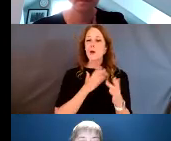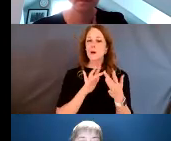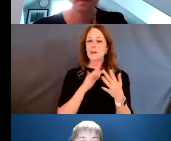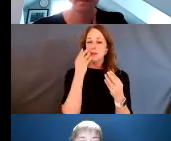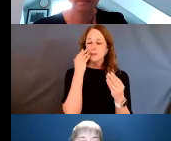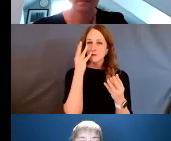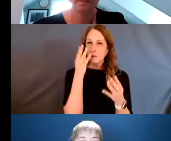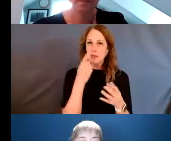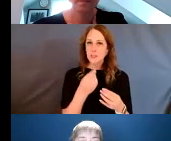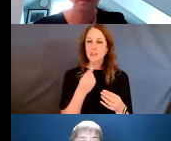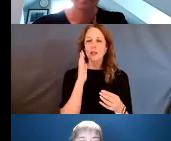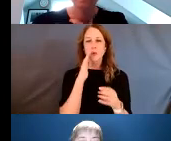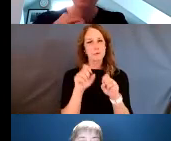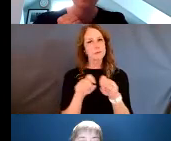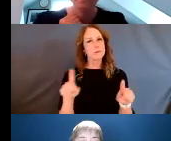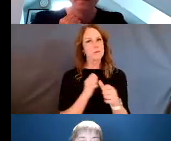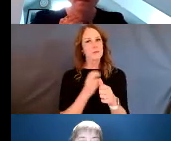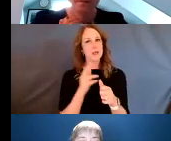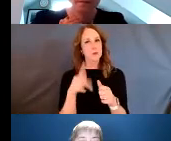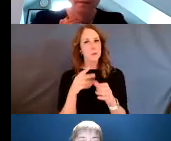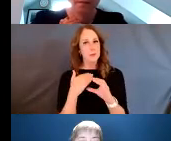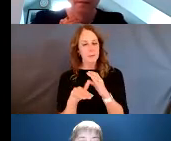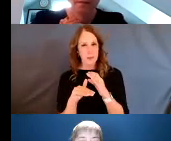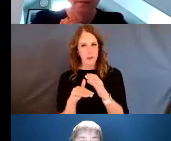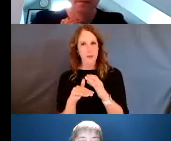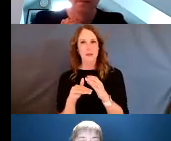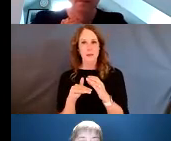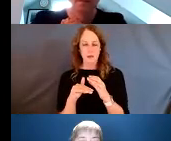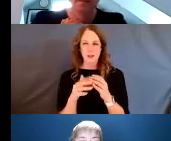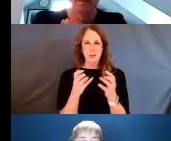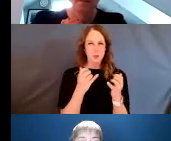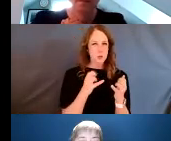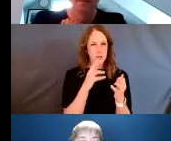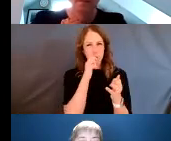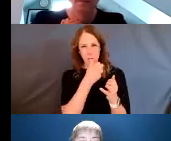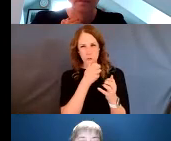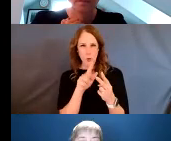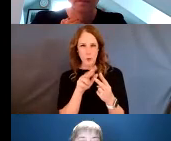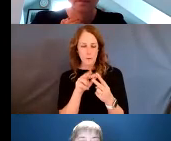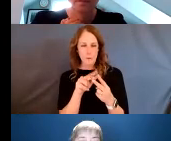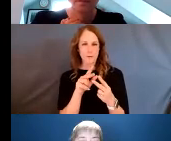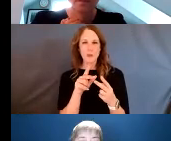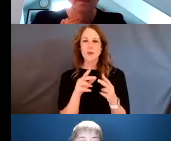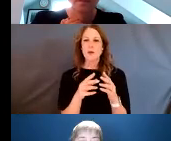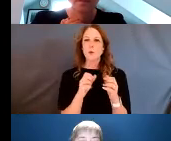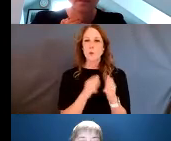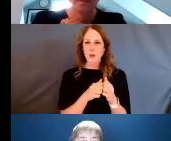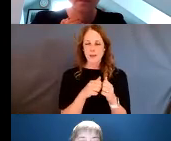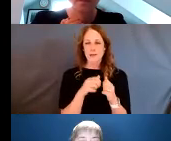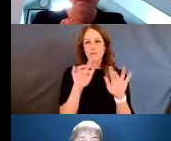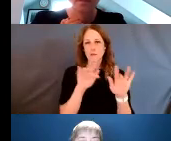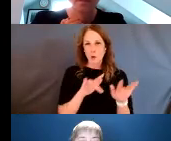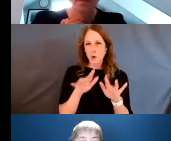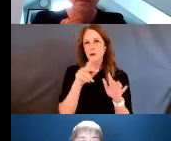And again, I'll be sending out a follow-up email either today or tomorrow with a copy of today's recording,